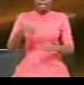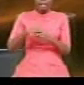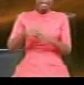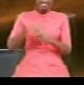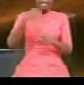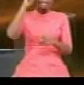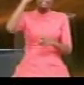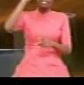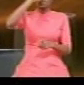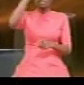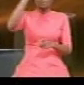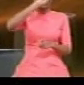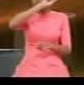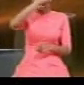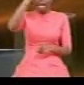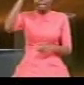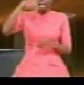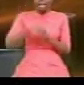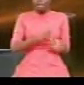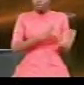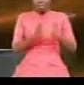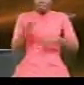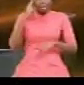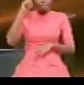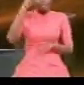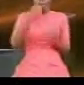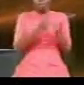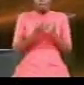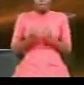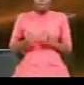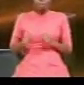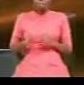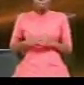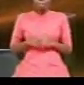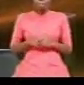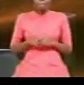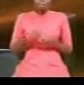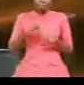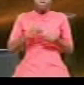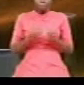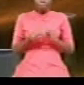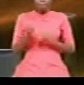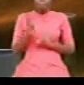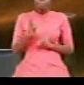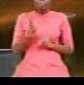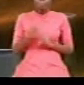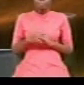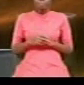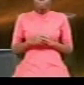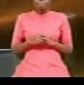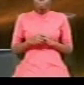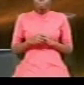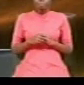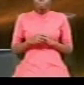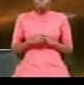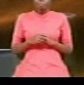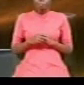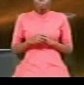in his sunshine in readiness for his coming. Number two,